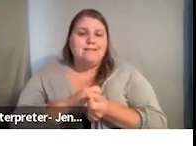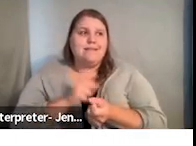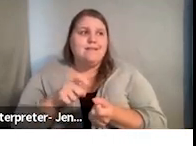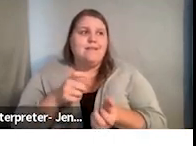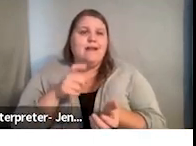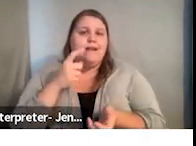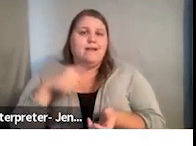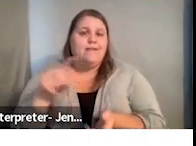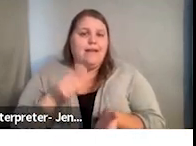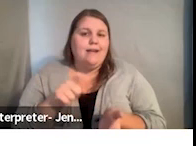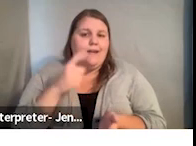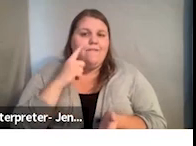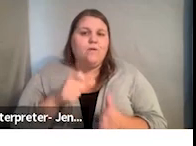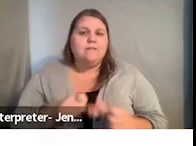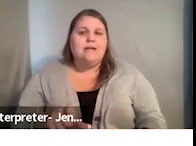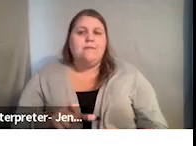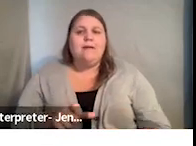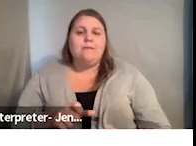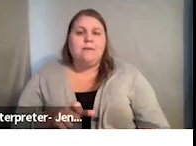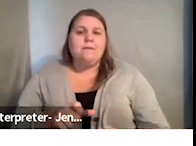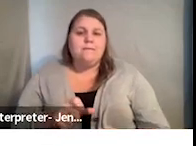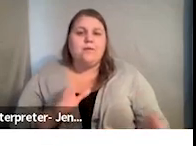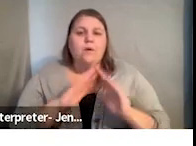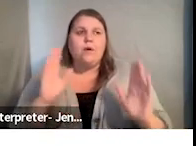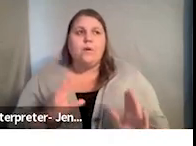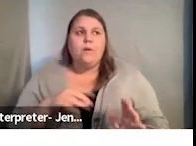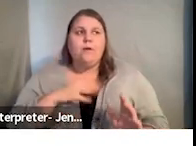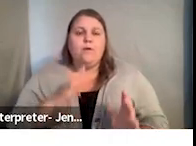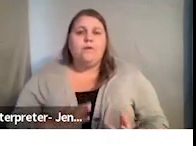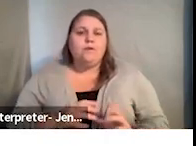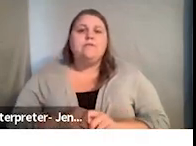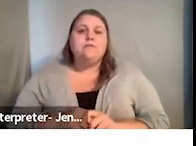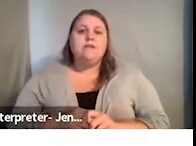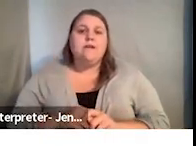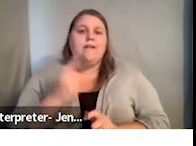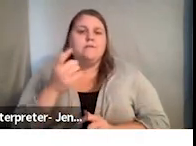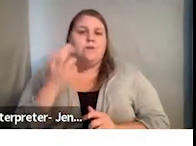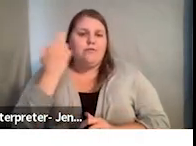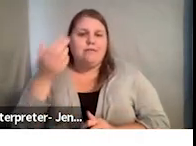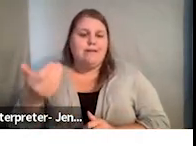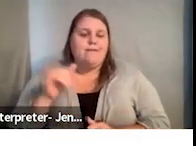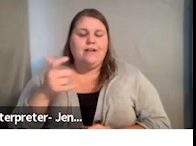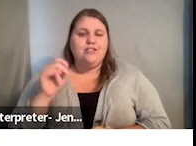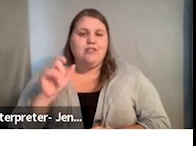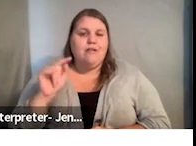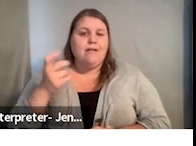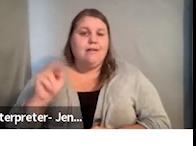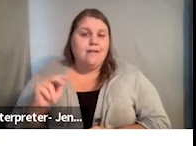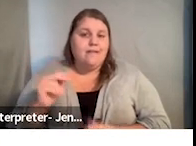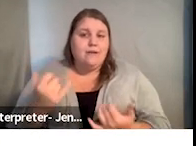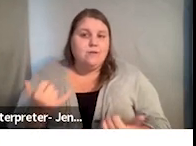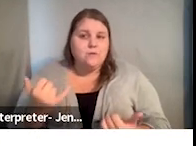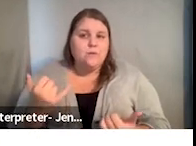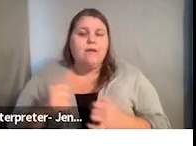for down payments or home ownership. So that's one of the reasons I invited Jonathan today. I don't know if that's